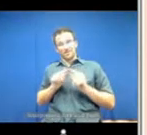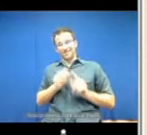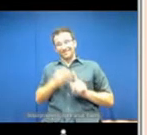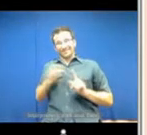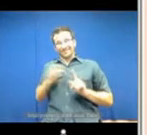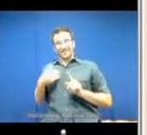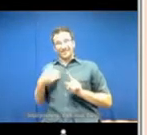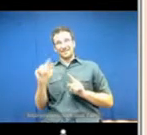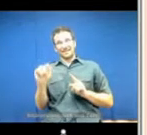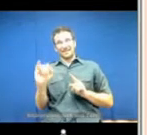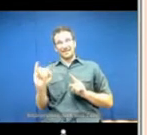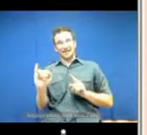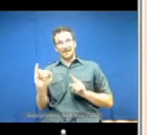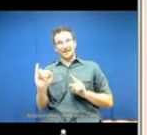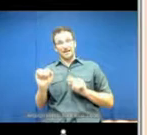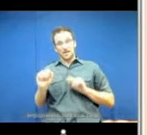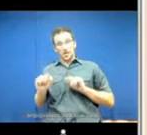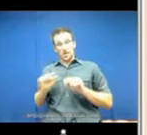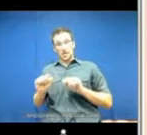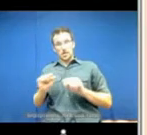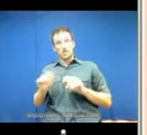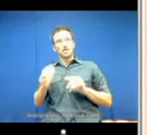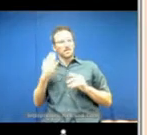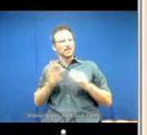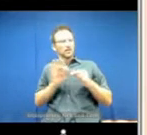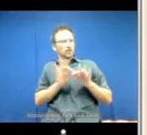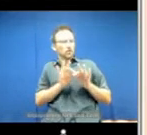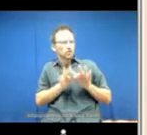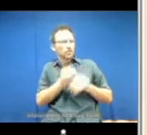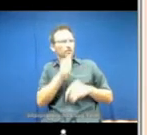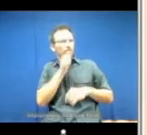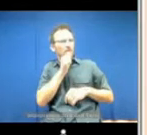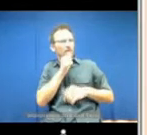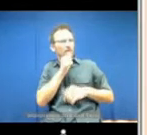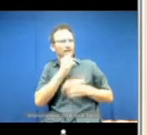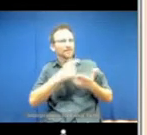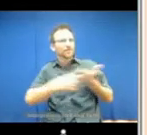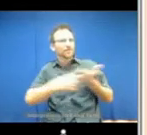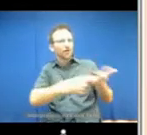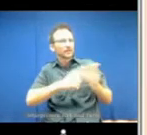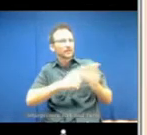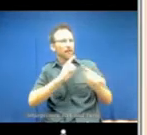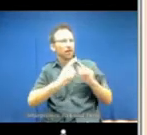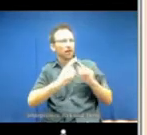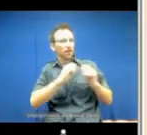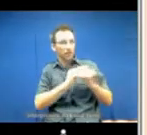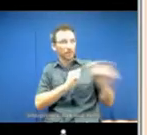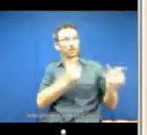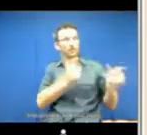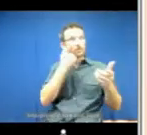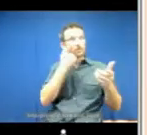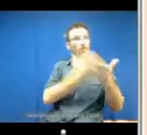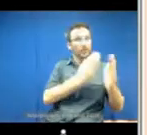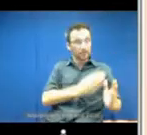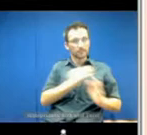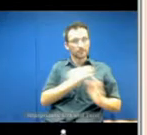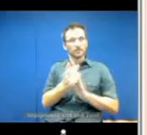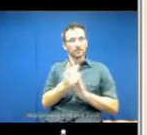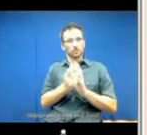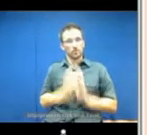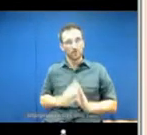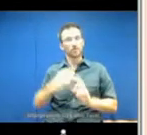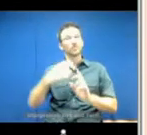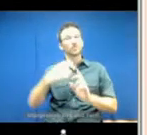attorney and the witness. And then the defending attorney had an interest in ensuring the accuracy